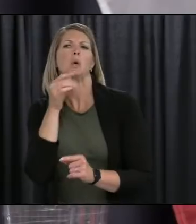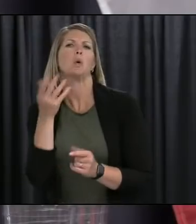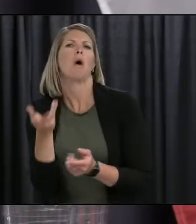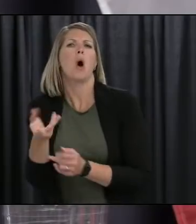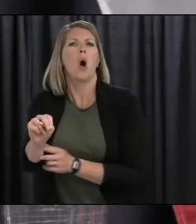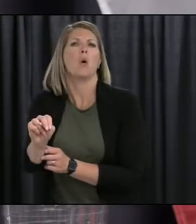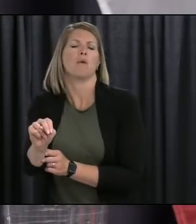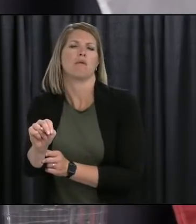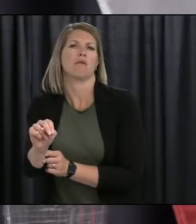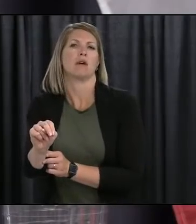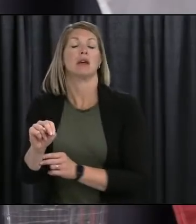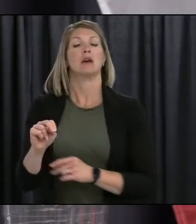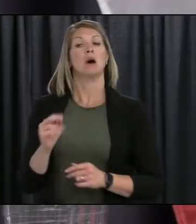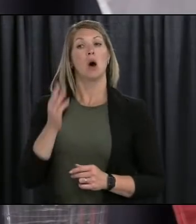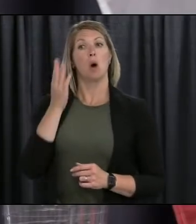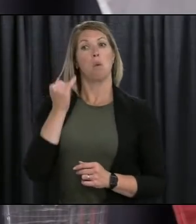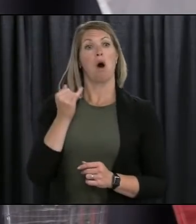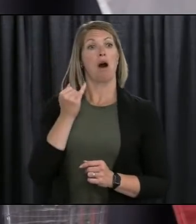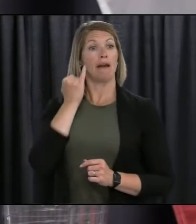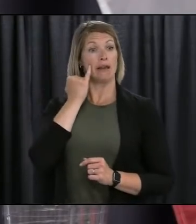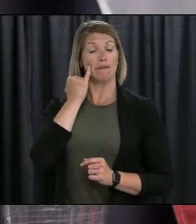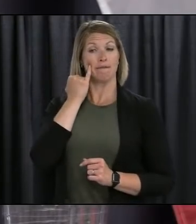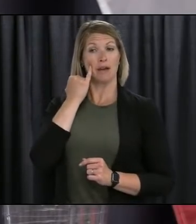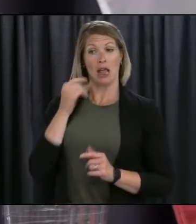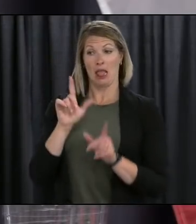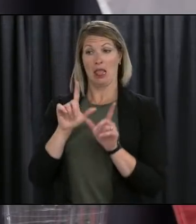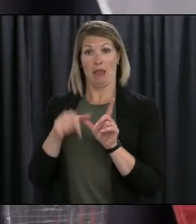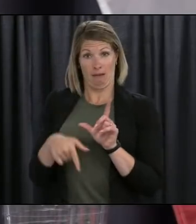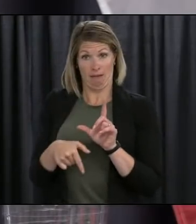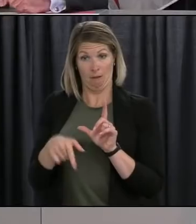is something that will really focus people's attention.